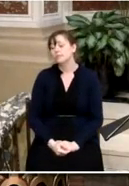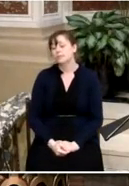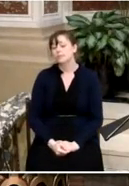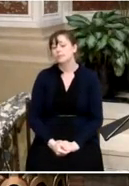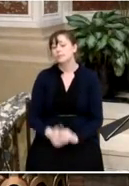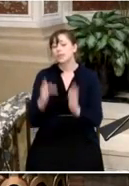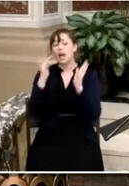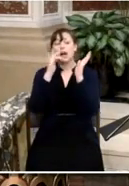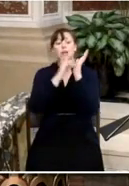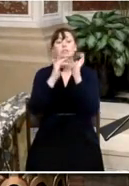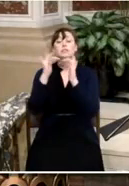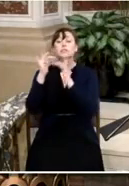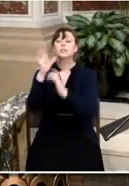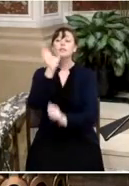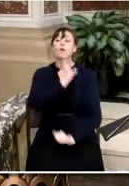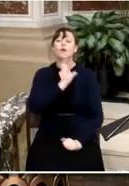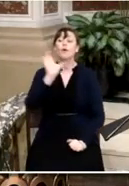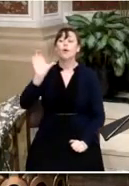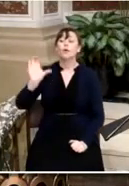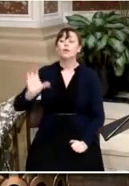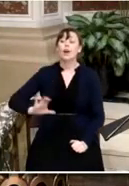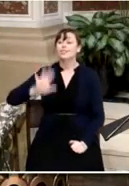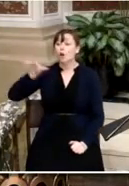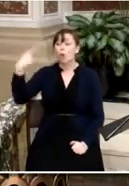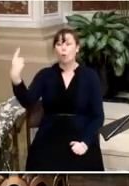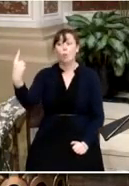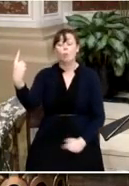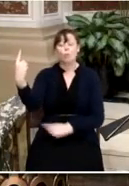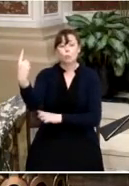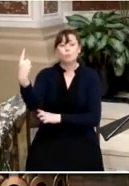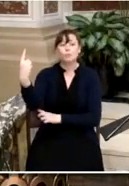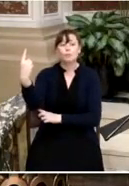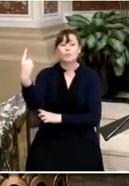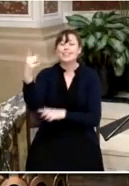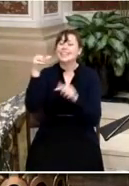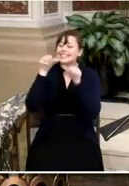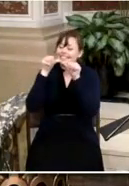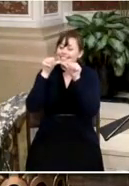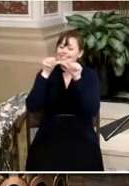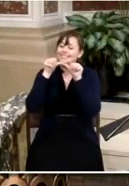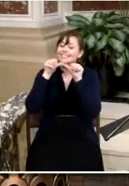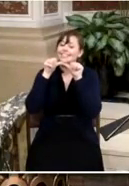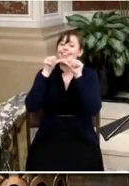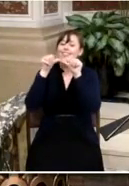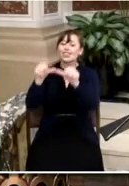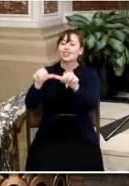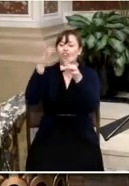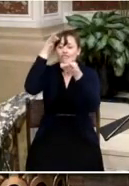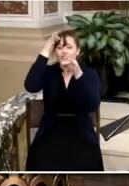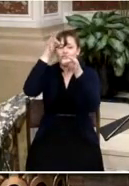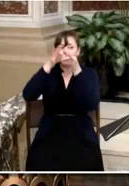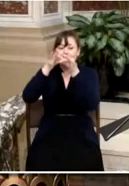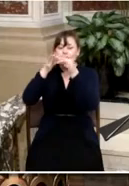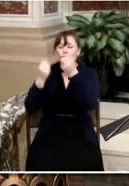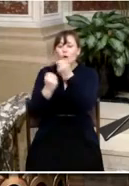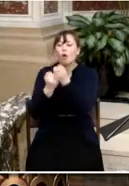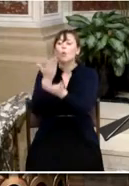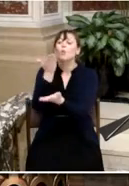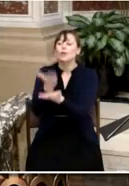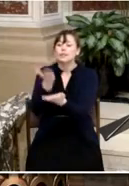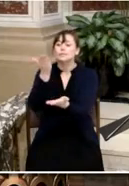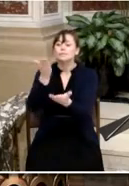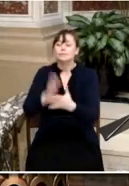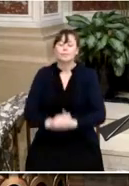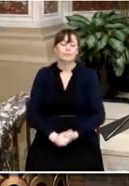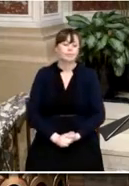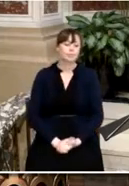Jesus Christ alone is the eternal faithful witness. He